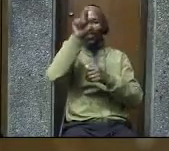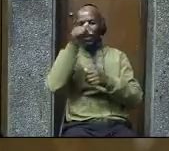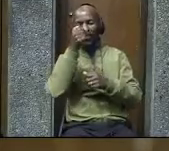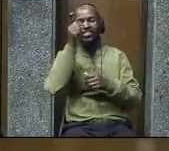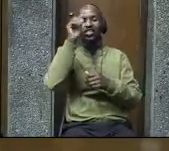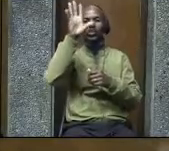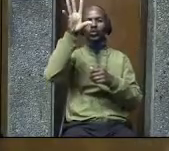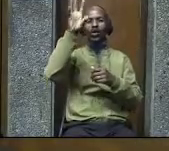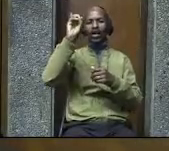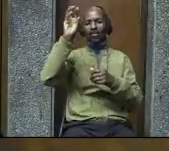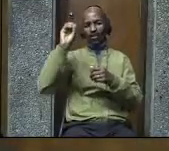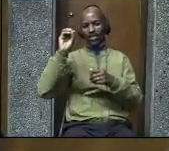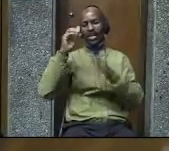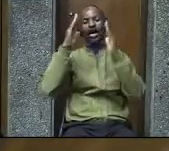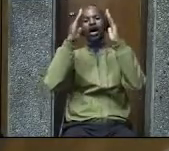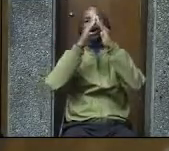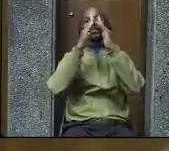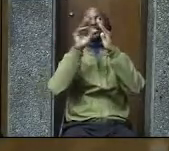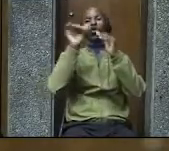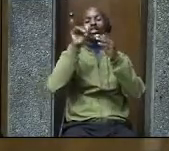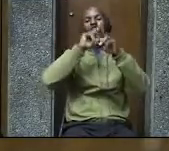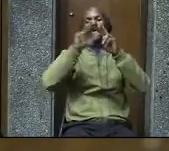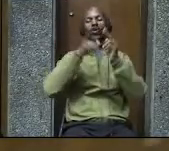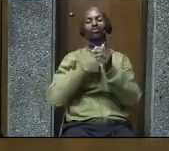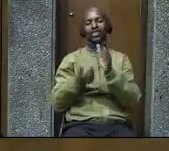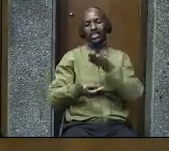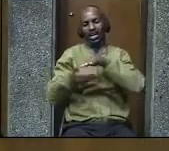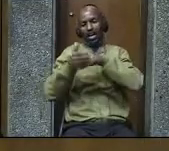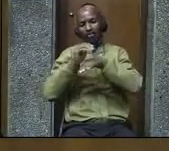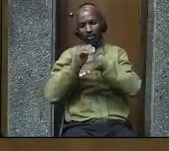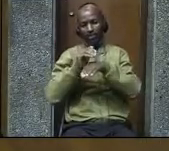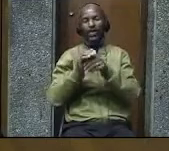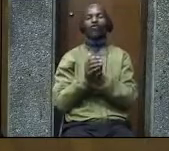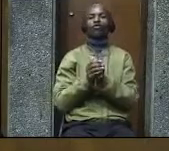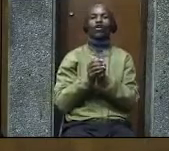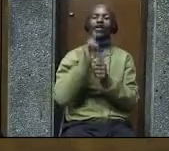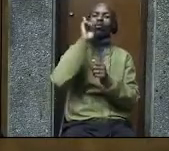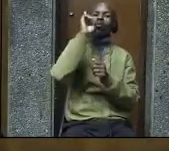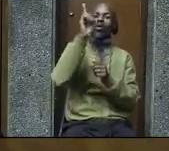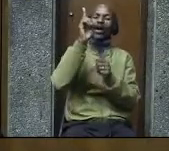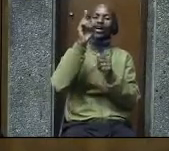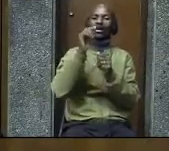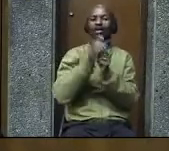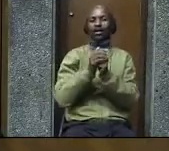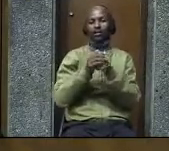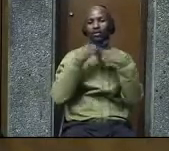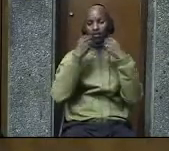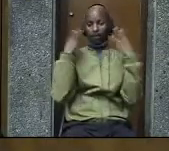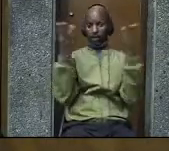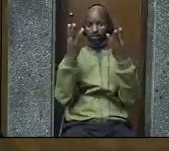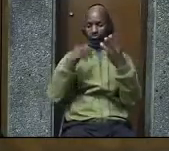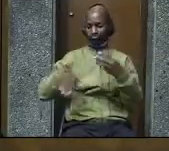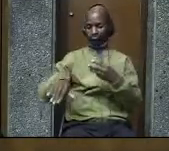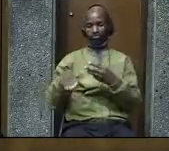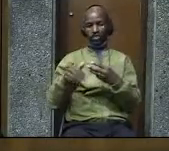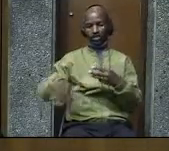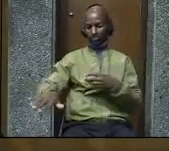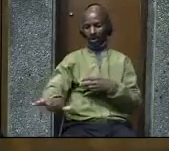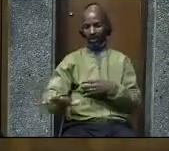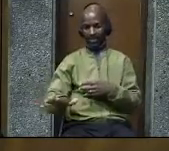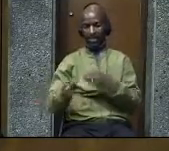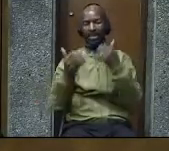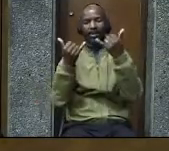1,200 houses, which are not able to capacitate even for a one human settlement.